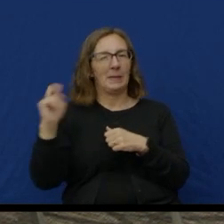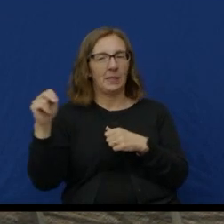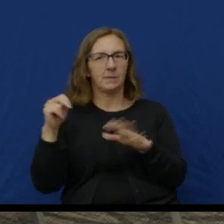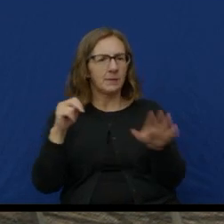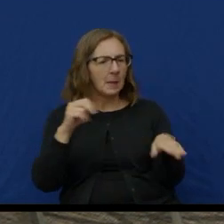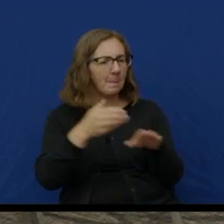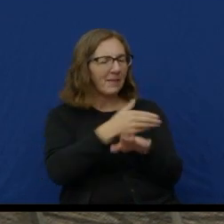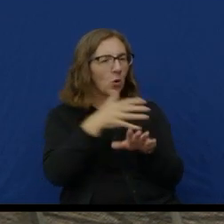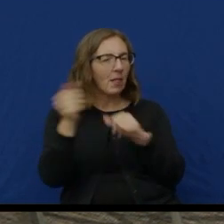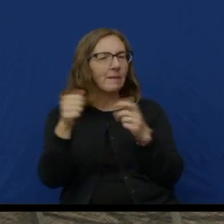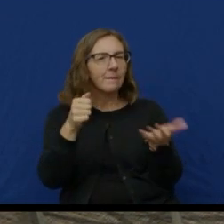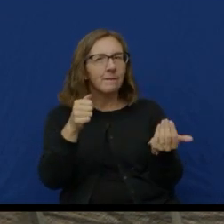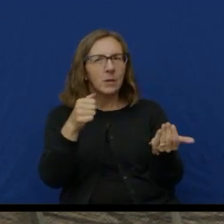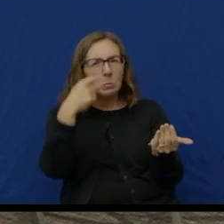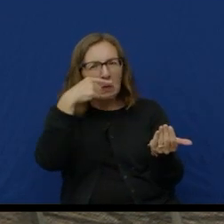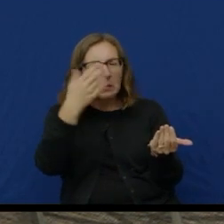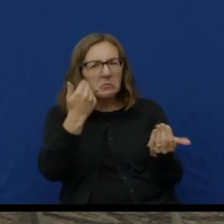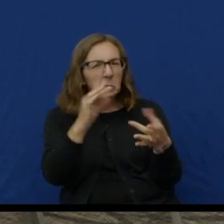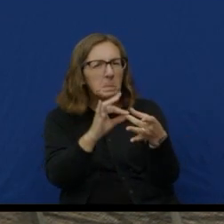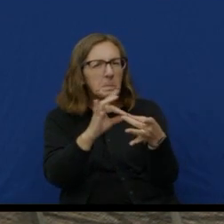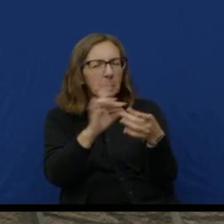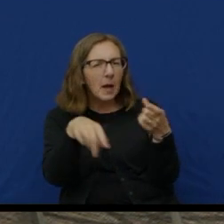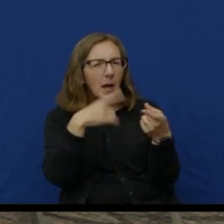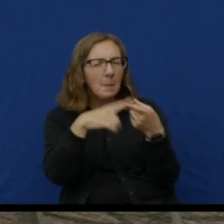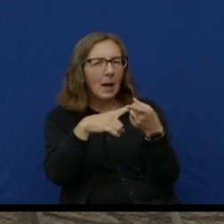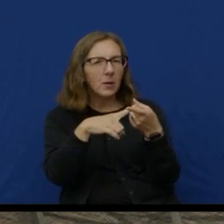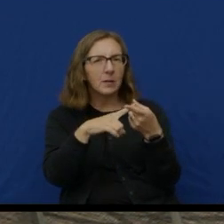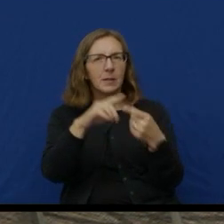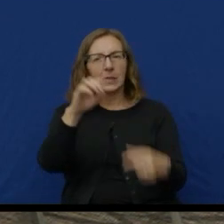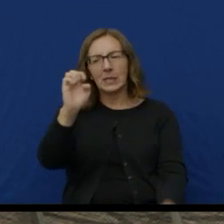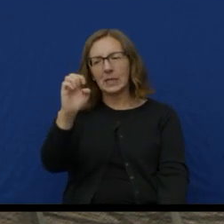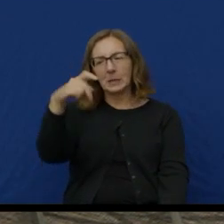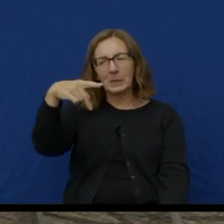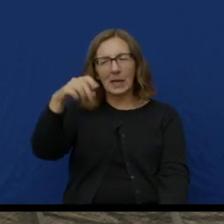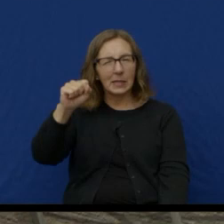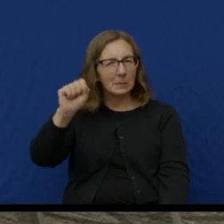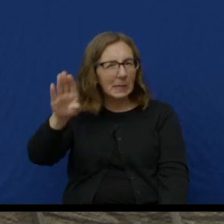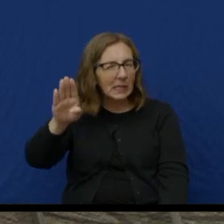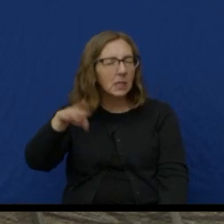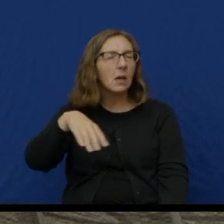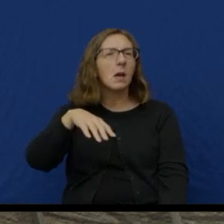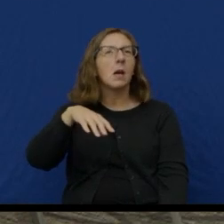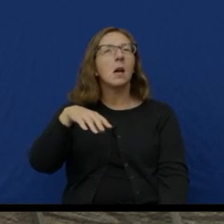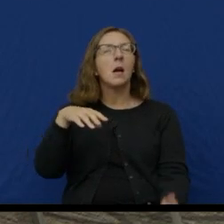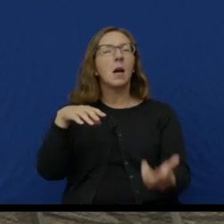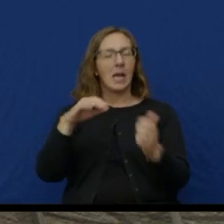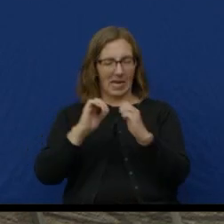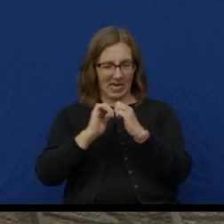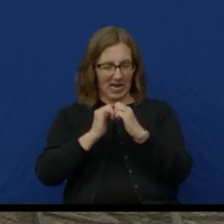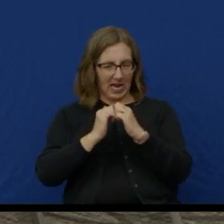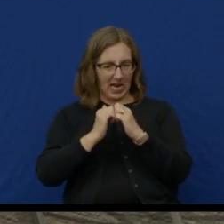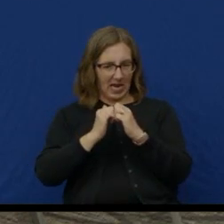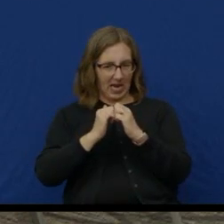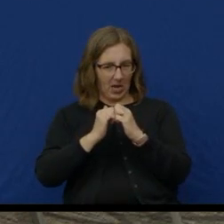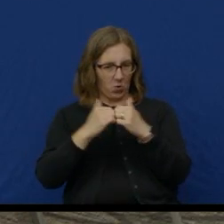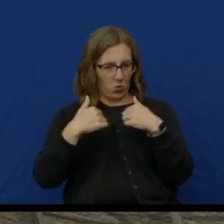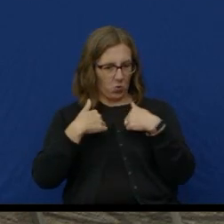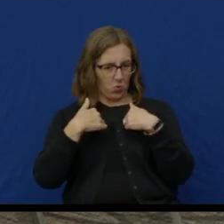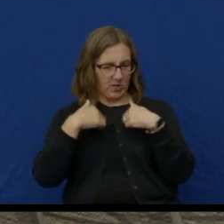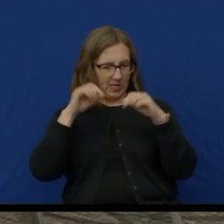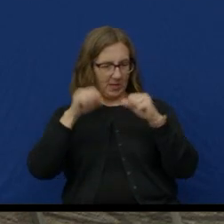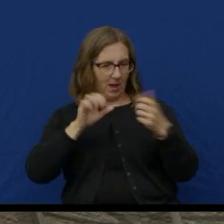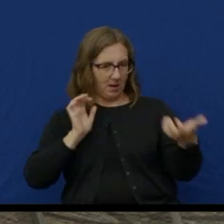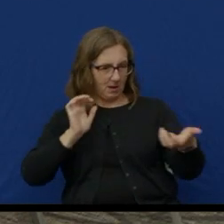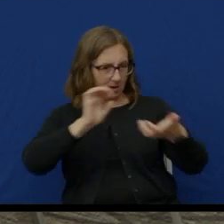Baron, would you come up and talk to us about EPSB and how we might work with